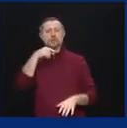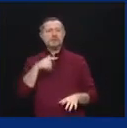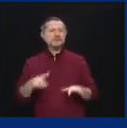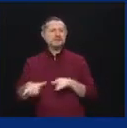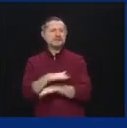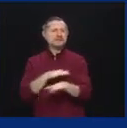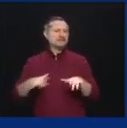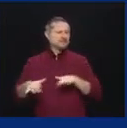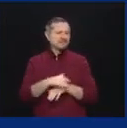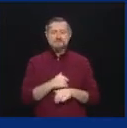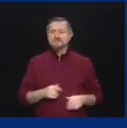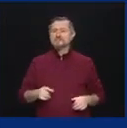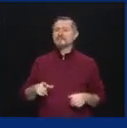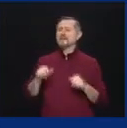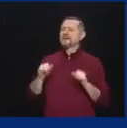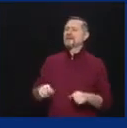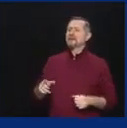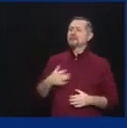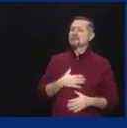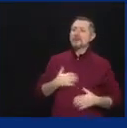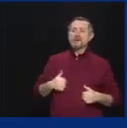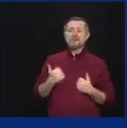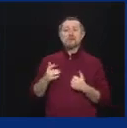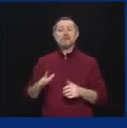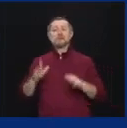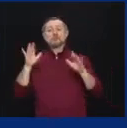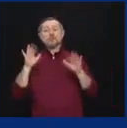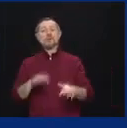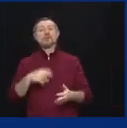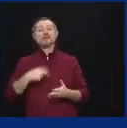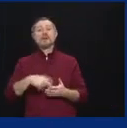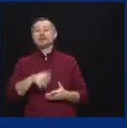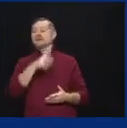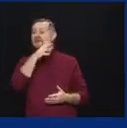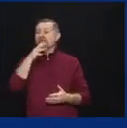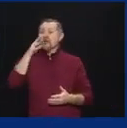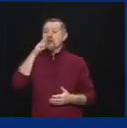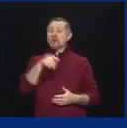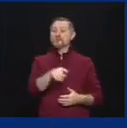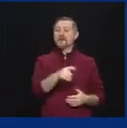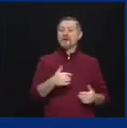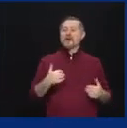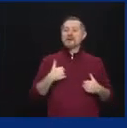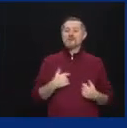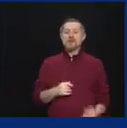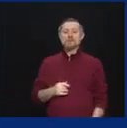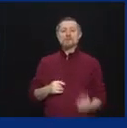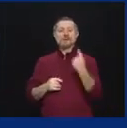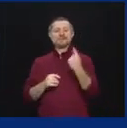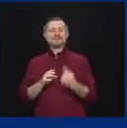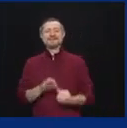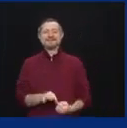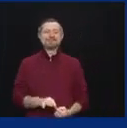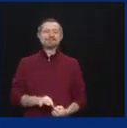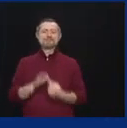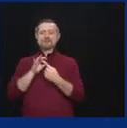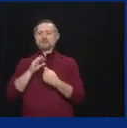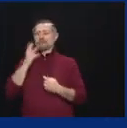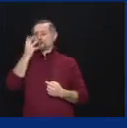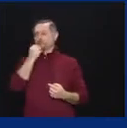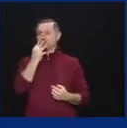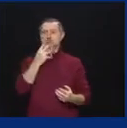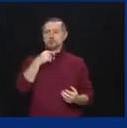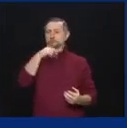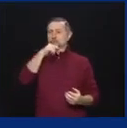And Snowdance Farm is the longtime residence of one exceptionally talented and special, a beautiful turkey